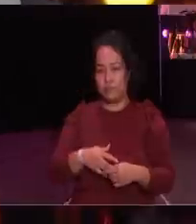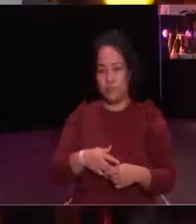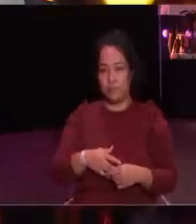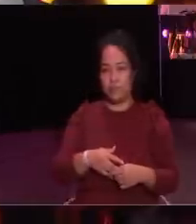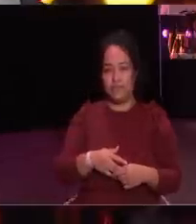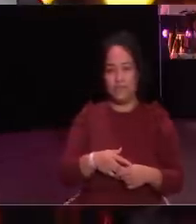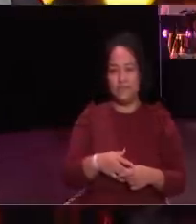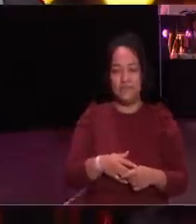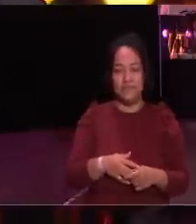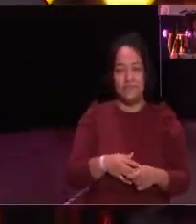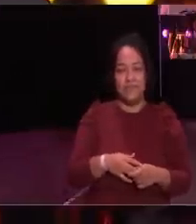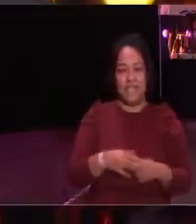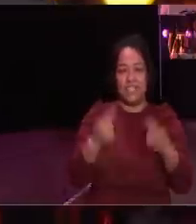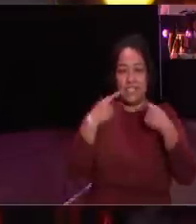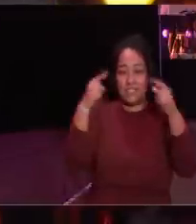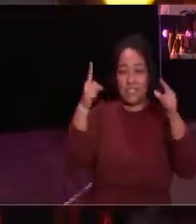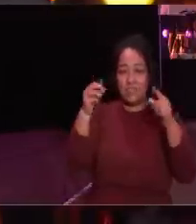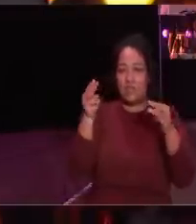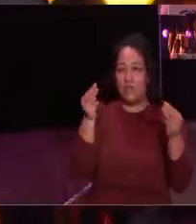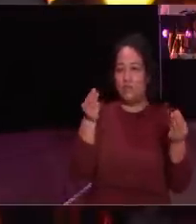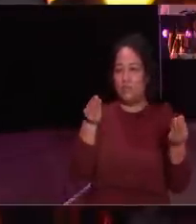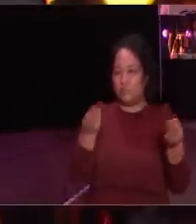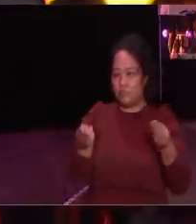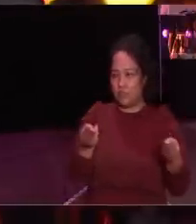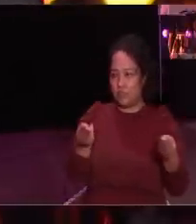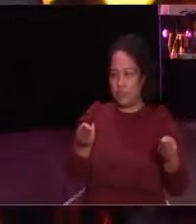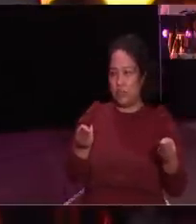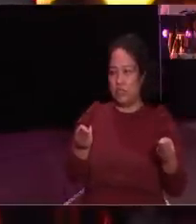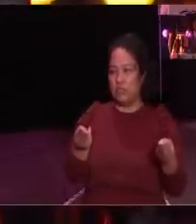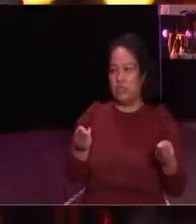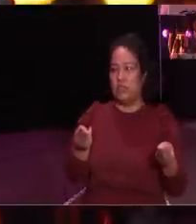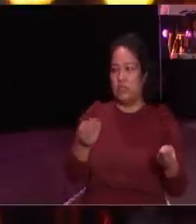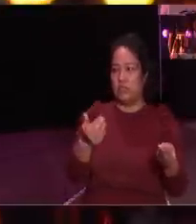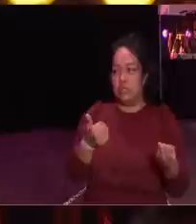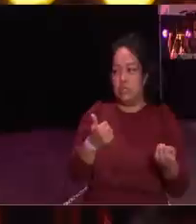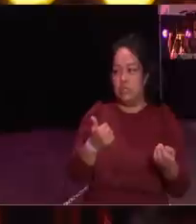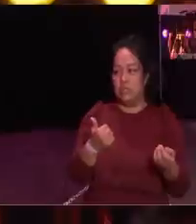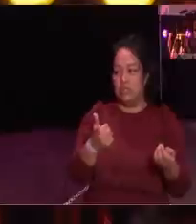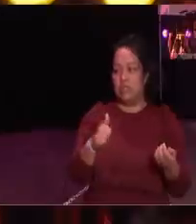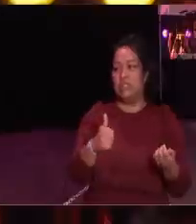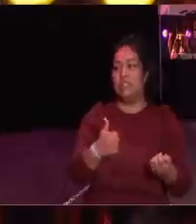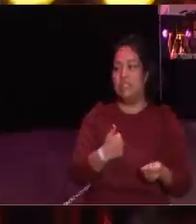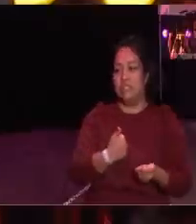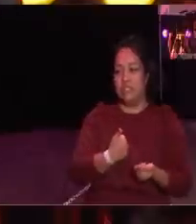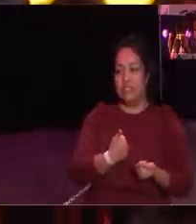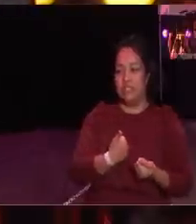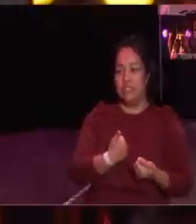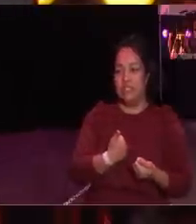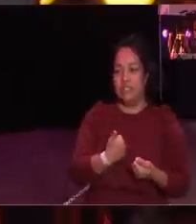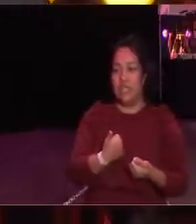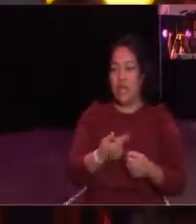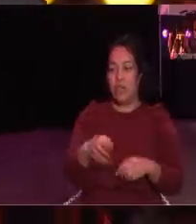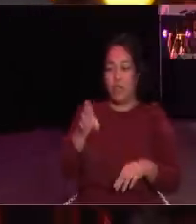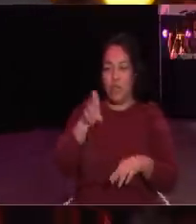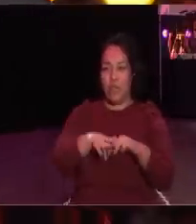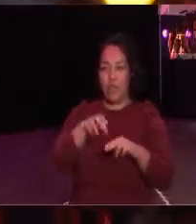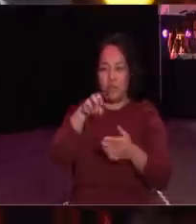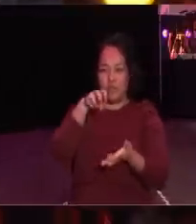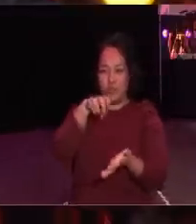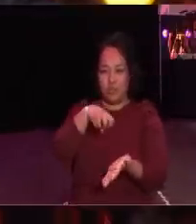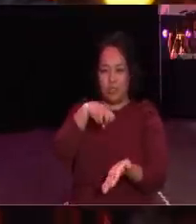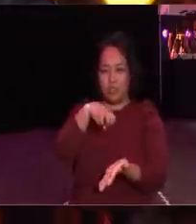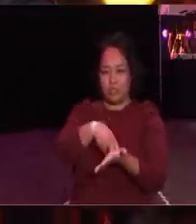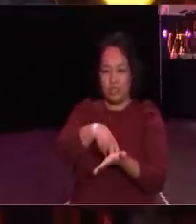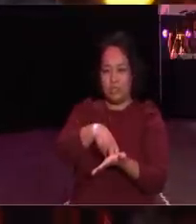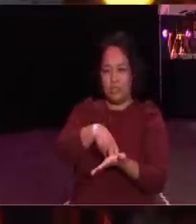ministerio no está en tu boca. The success of your ministry is not el éxito de tu ministerio está en tus rodillas. The success of your ministry will be on y cuando la cosa se pone